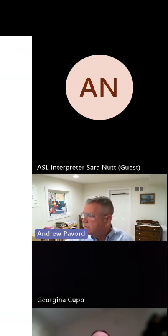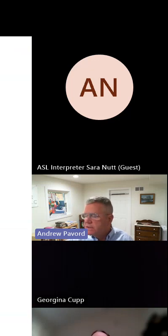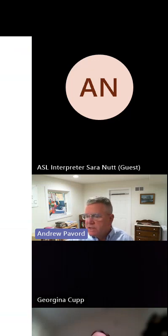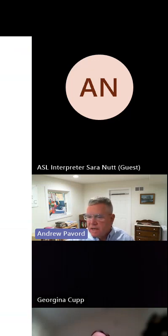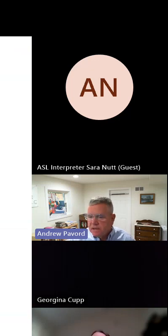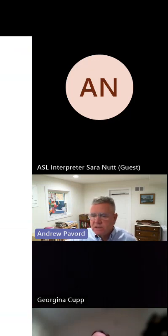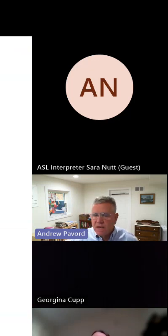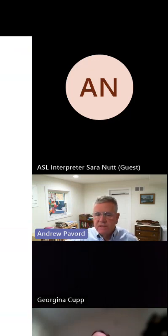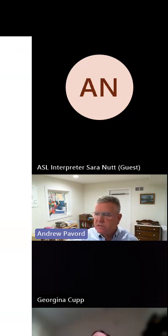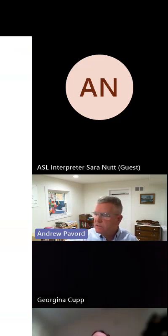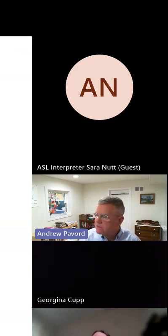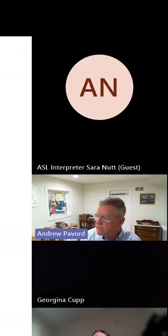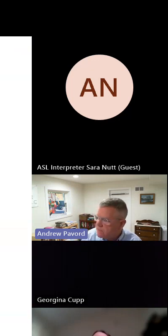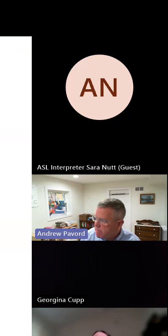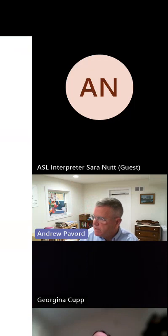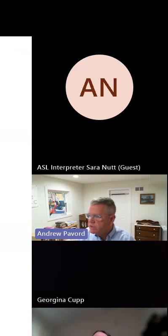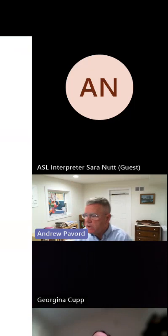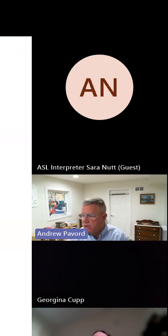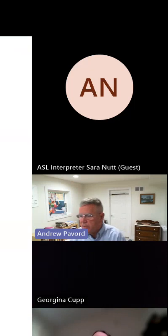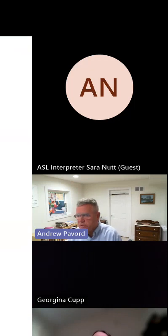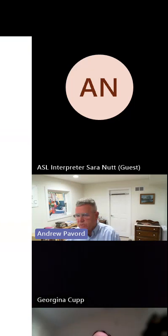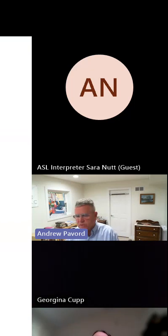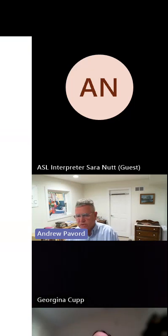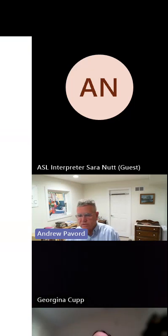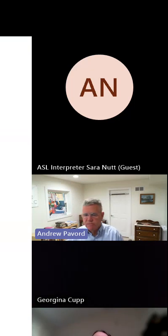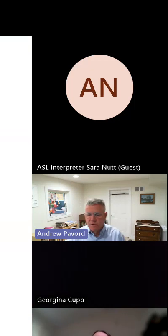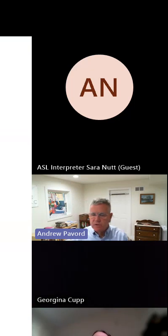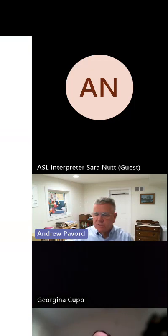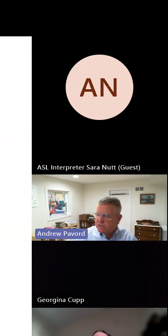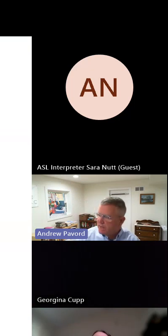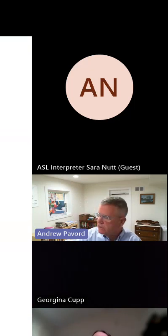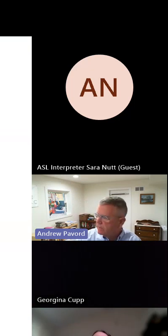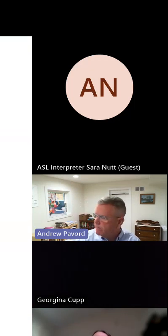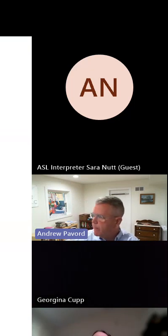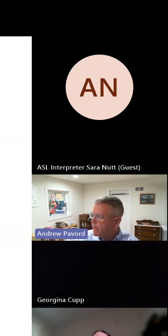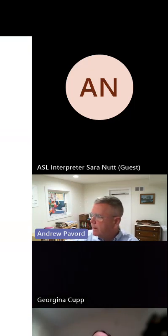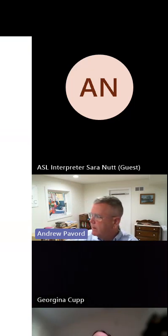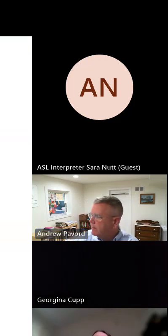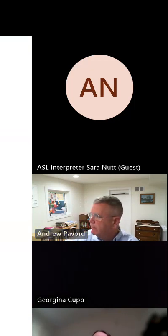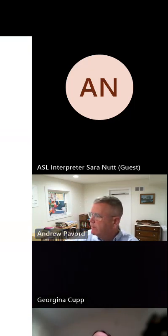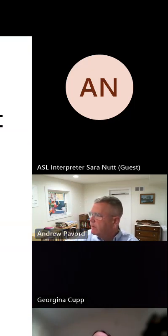SF-133s. So let's get into the budgetary resources, the first section.